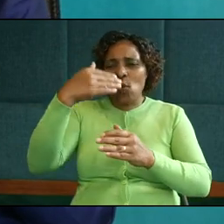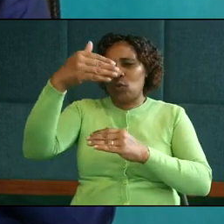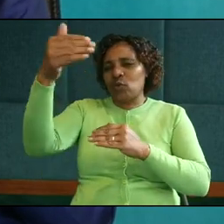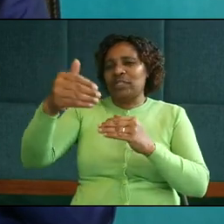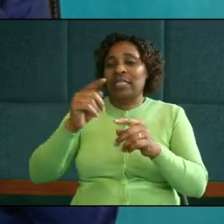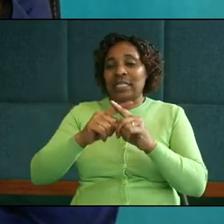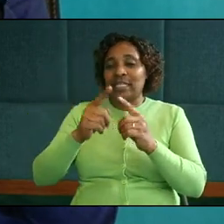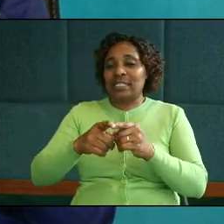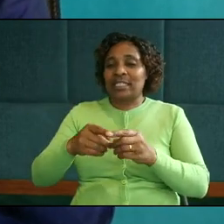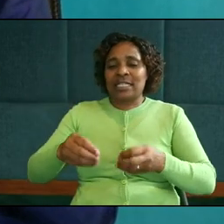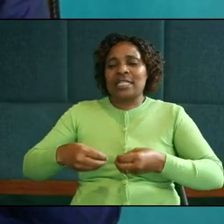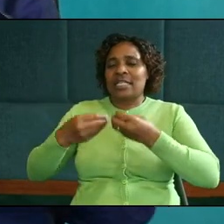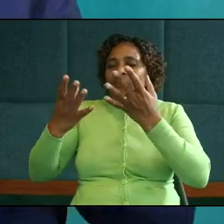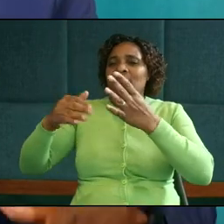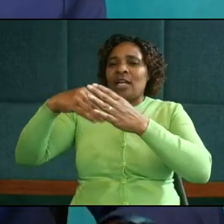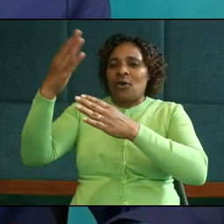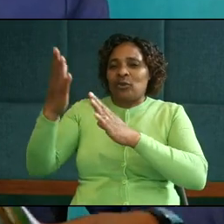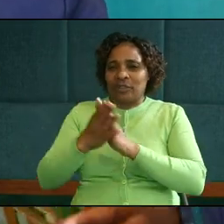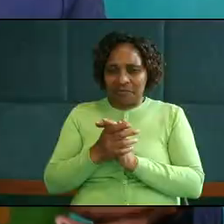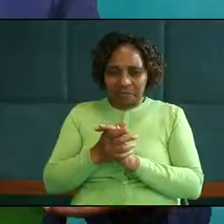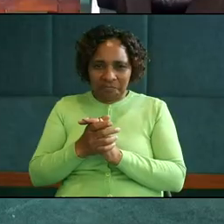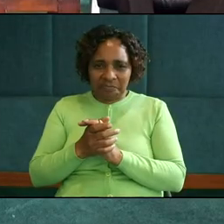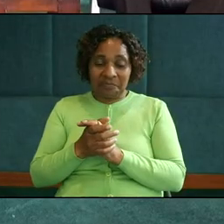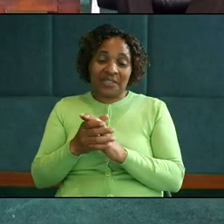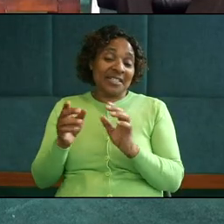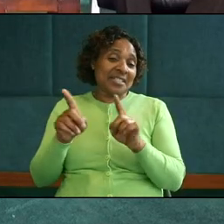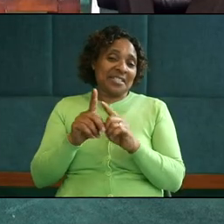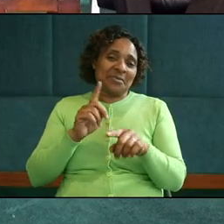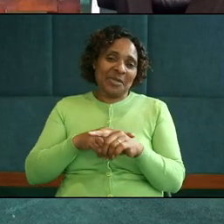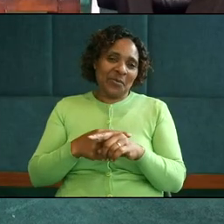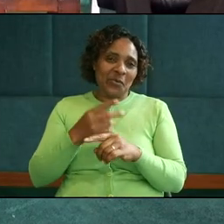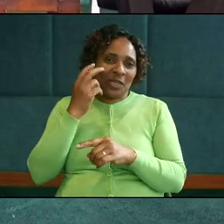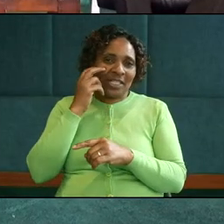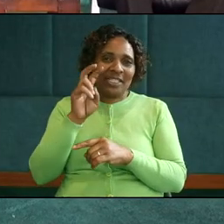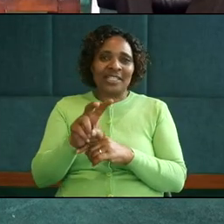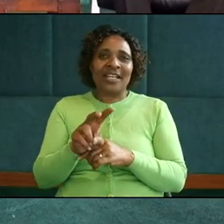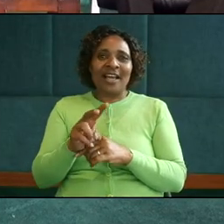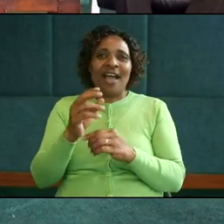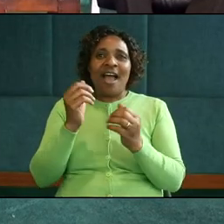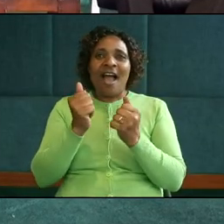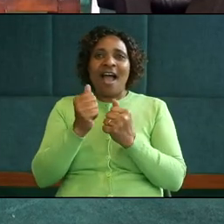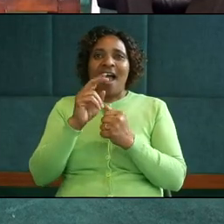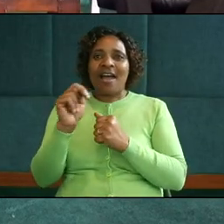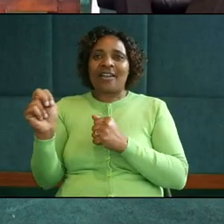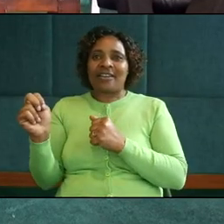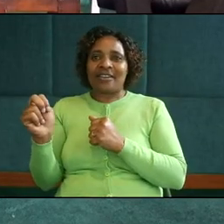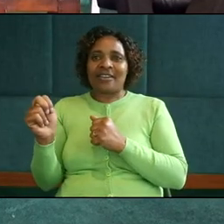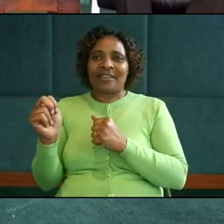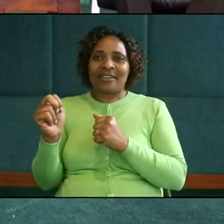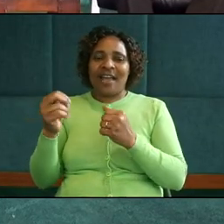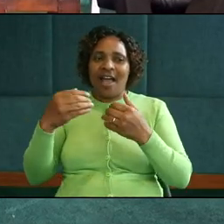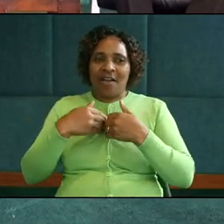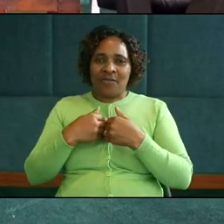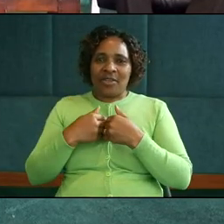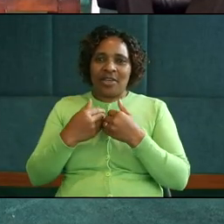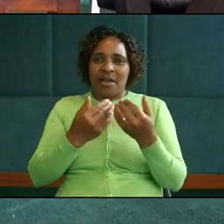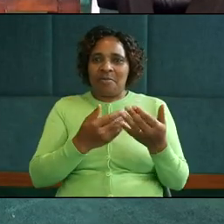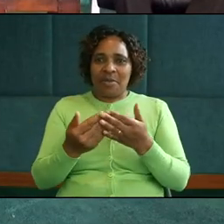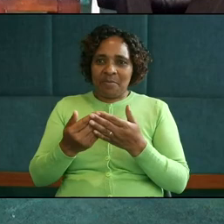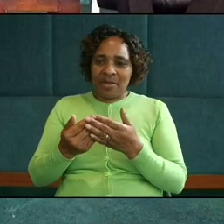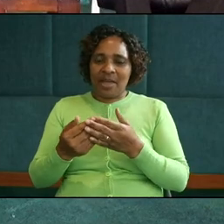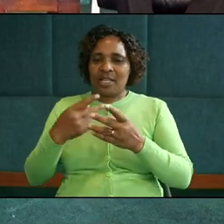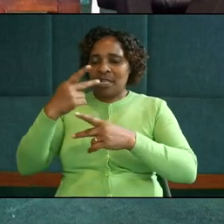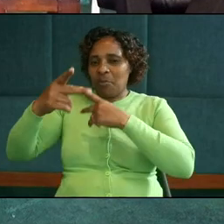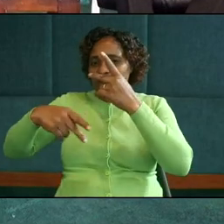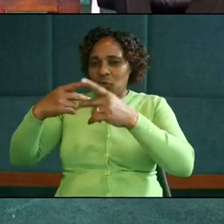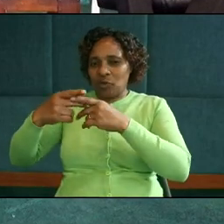still give it out? I think the way I'd look at it is mm-hmm. that Hannah viewed having a child as the process